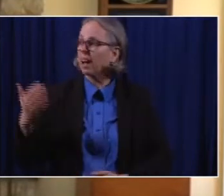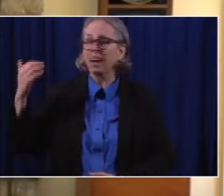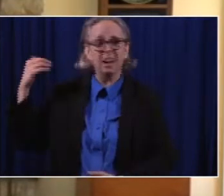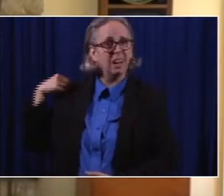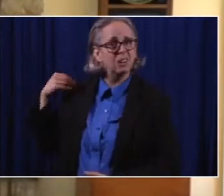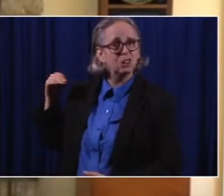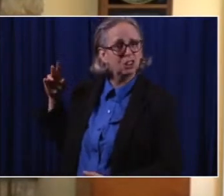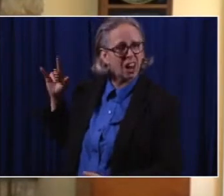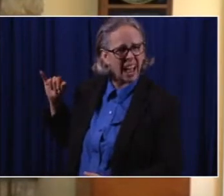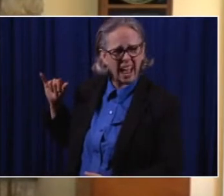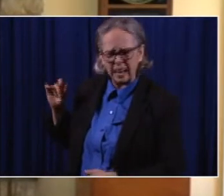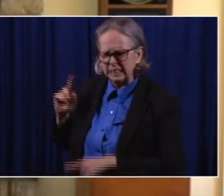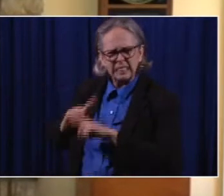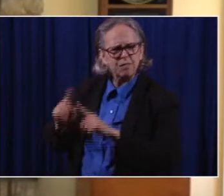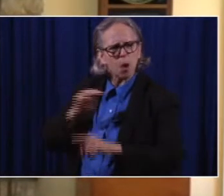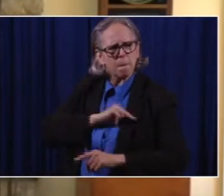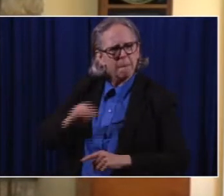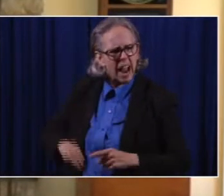their city,